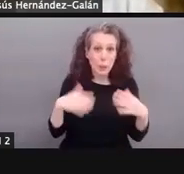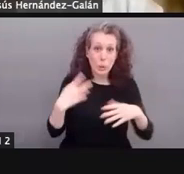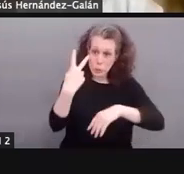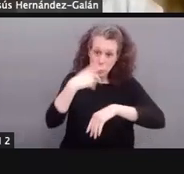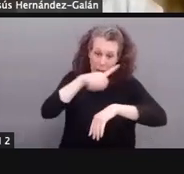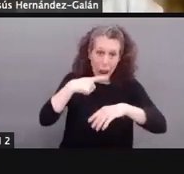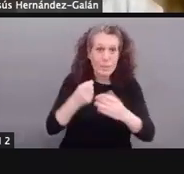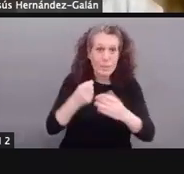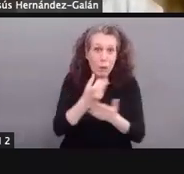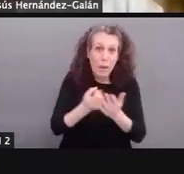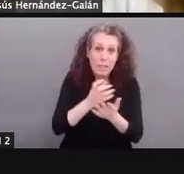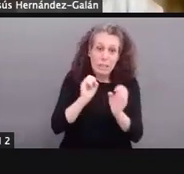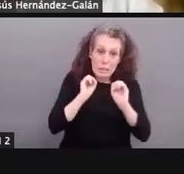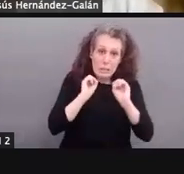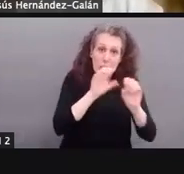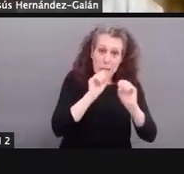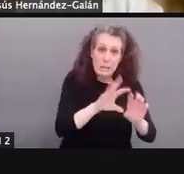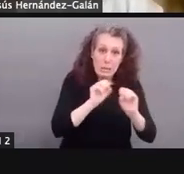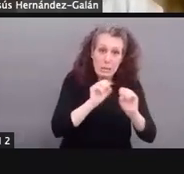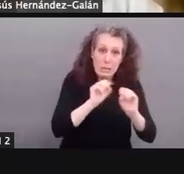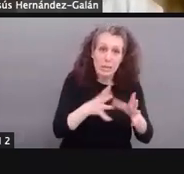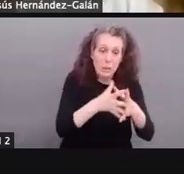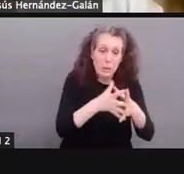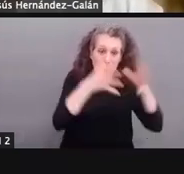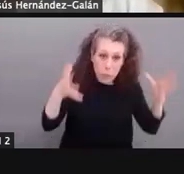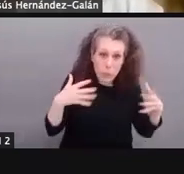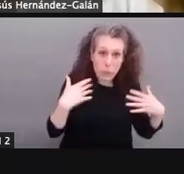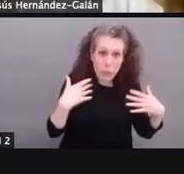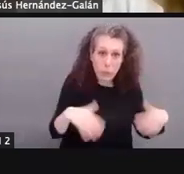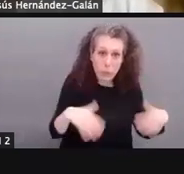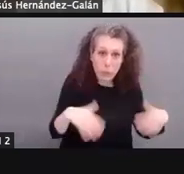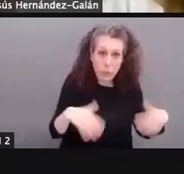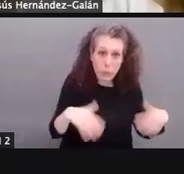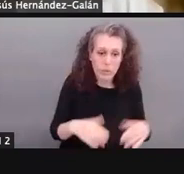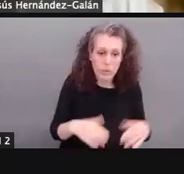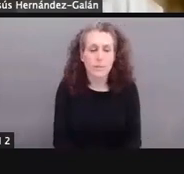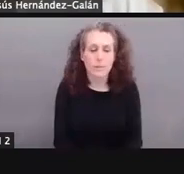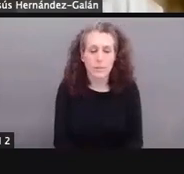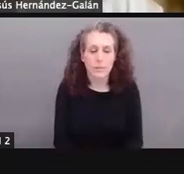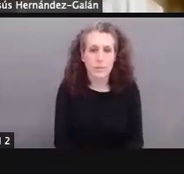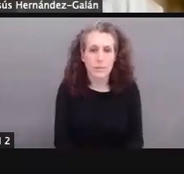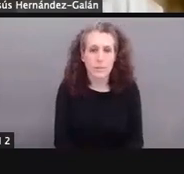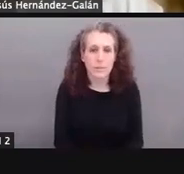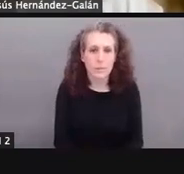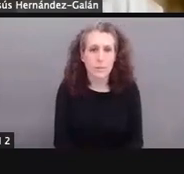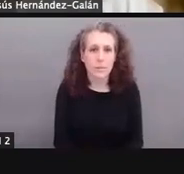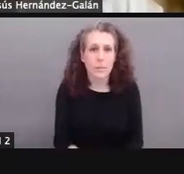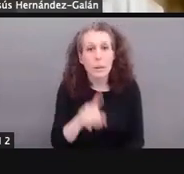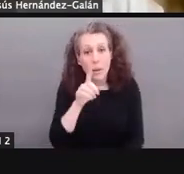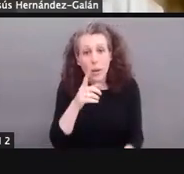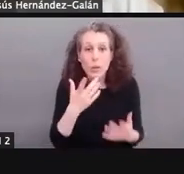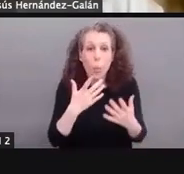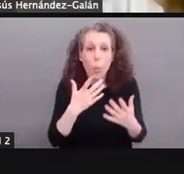So we want your feedback, but in order to be agile and to make sure that we can make it in the